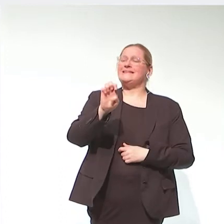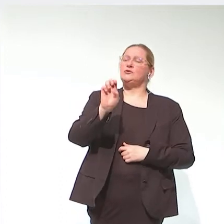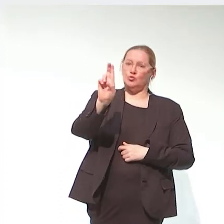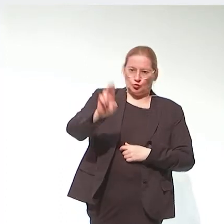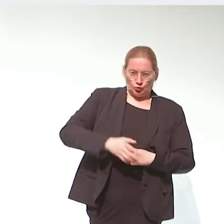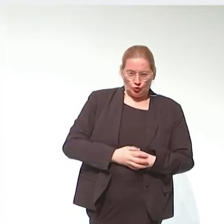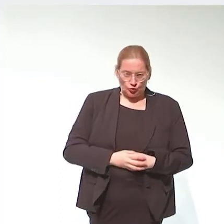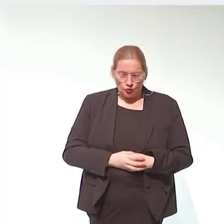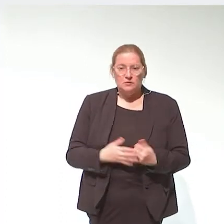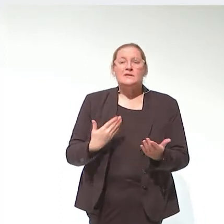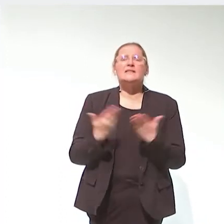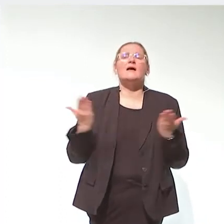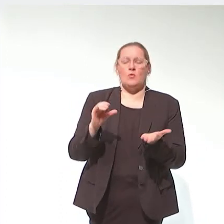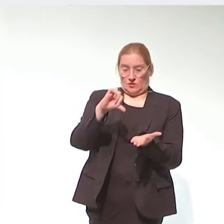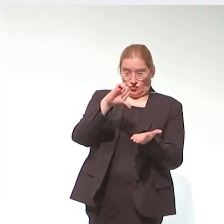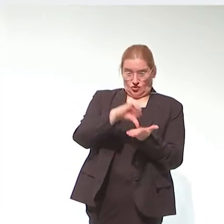And why?